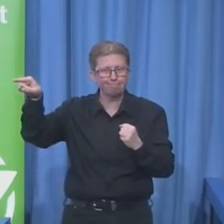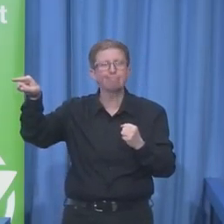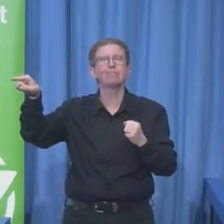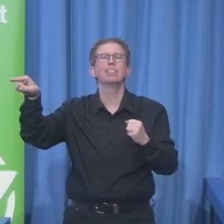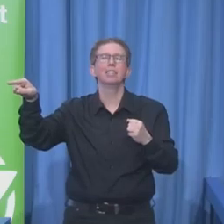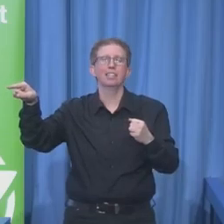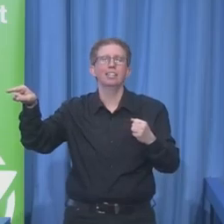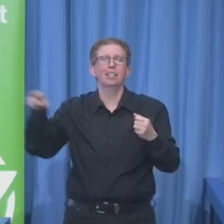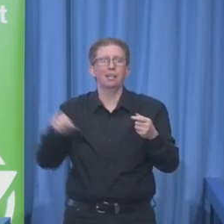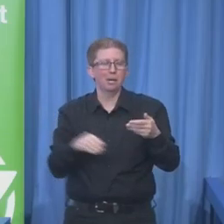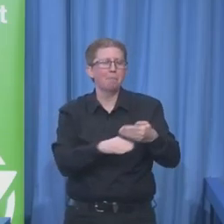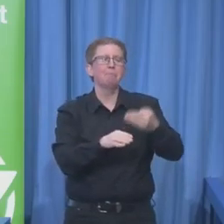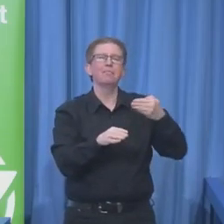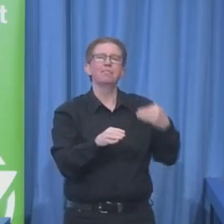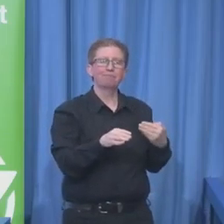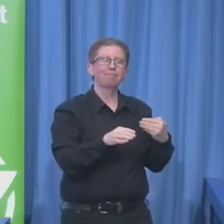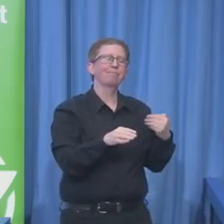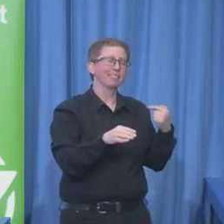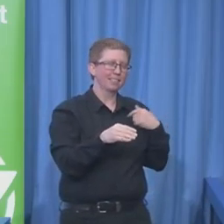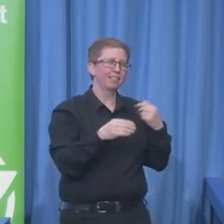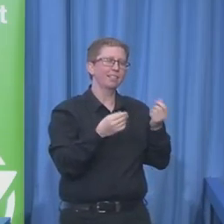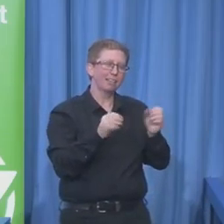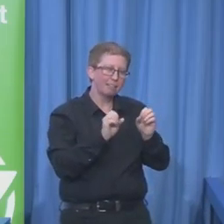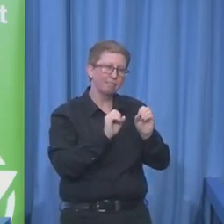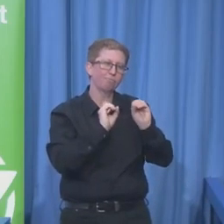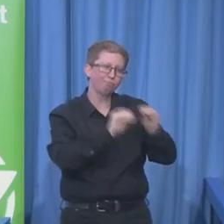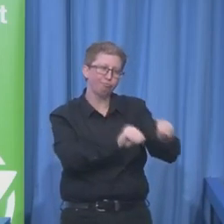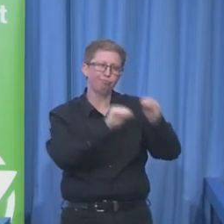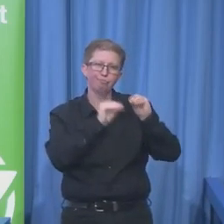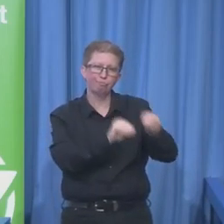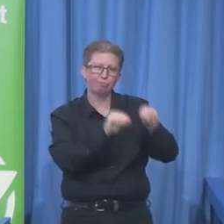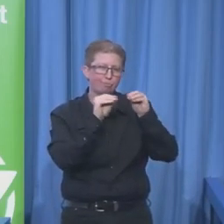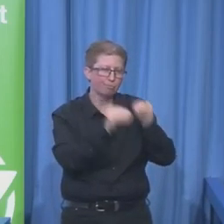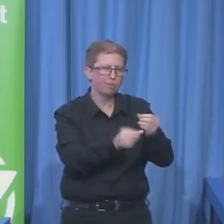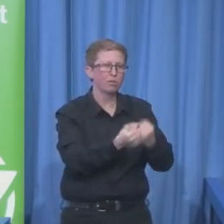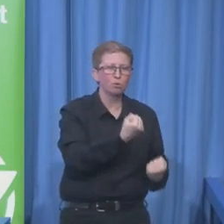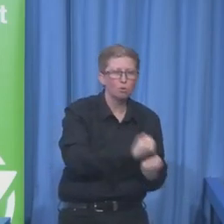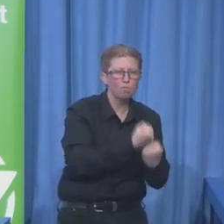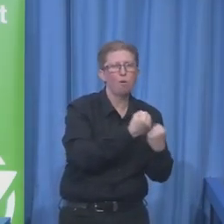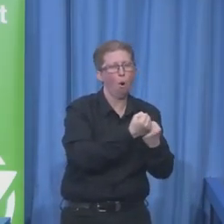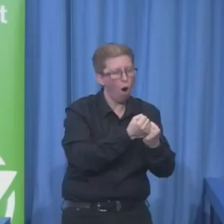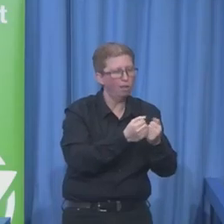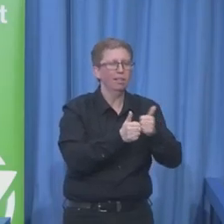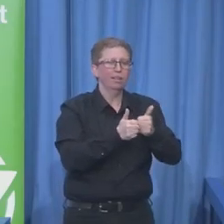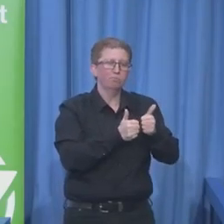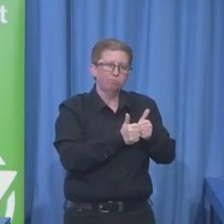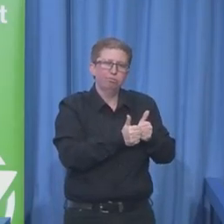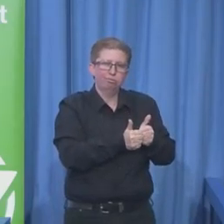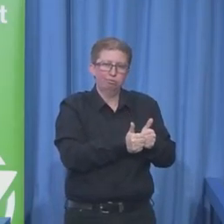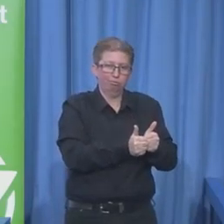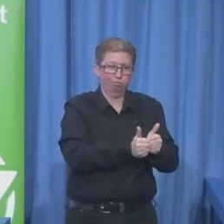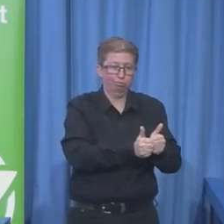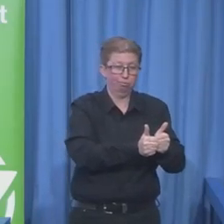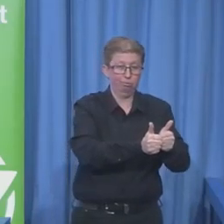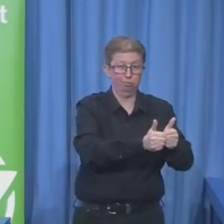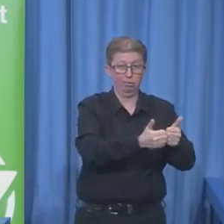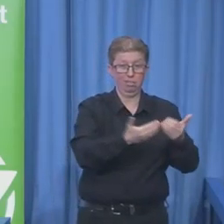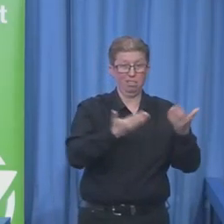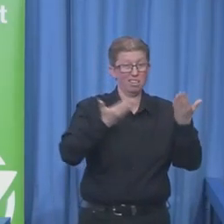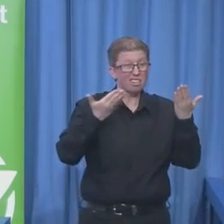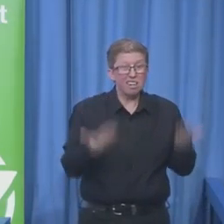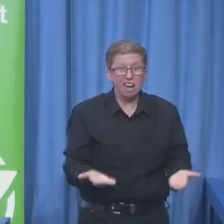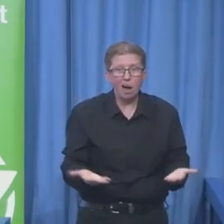provided. And nowadays, the main source for information and guidance is her local mentor in the company